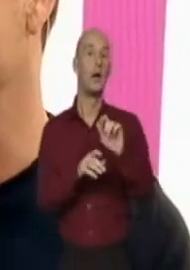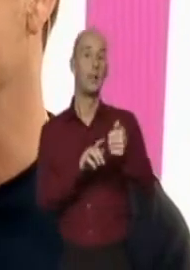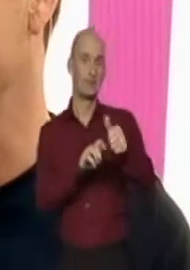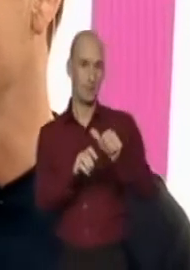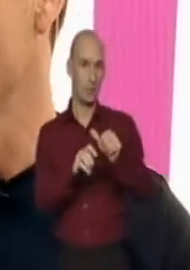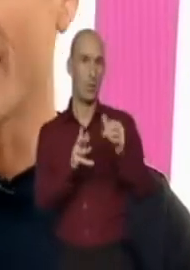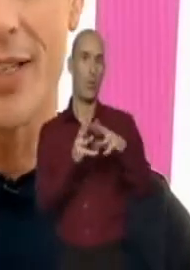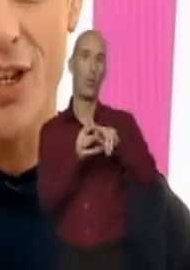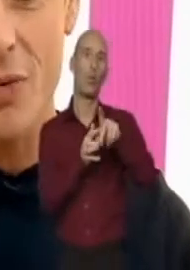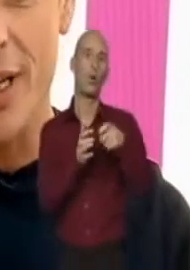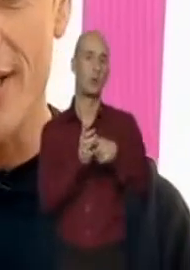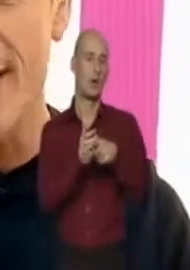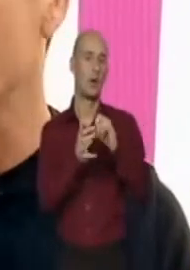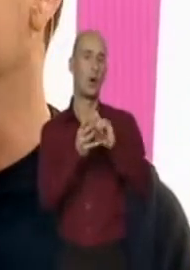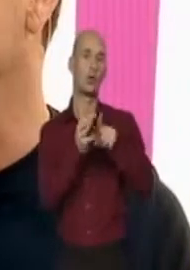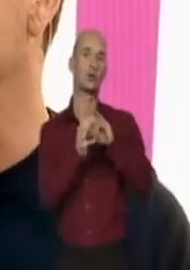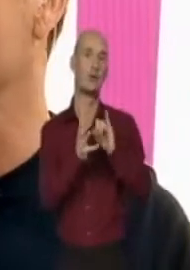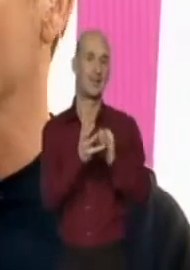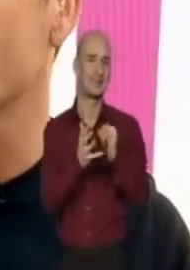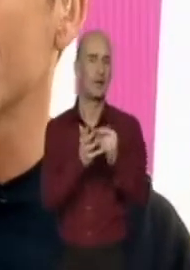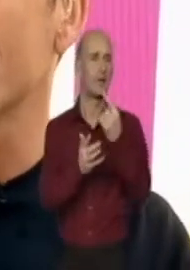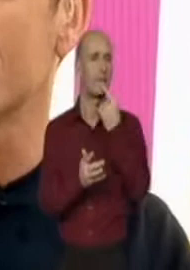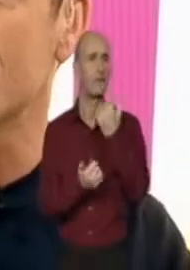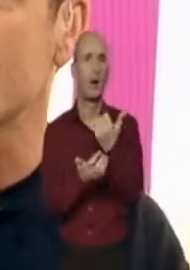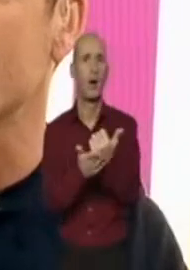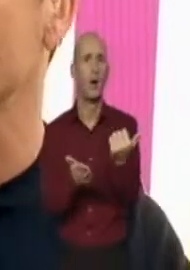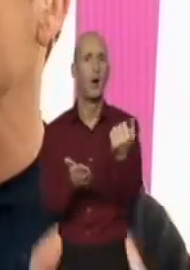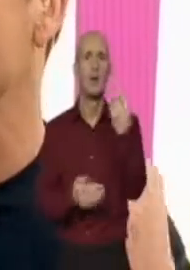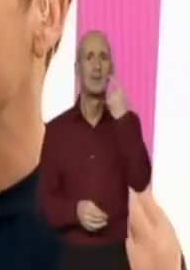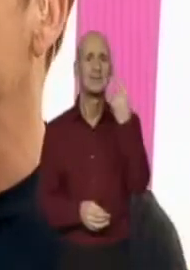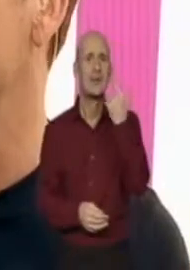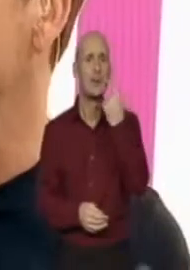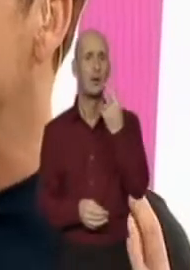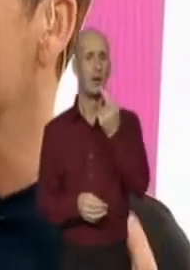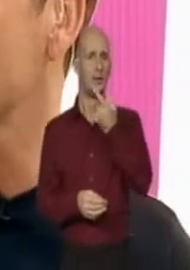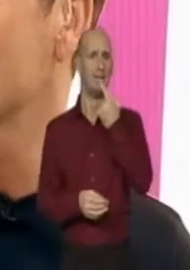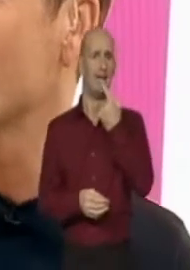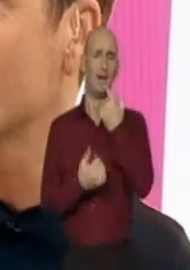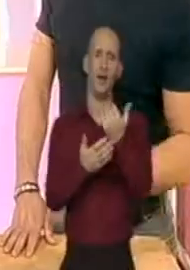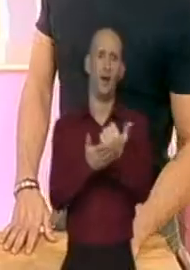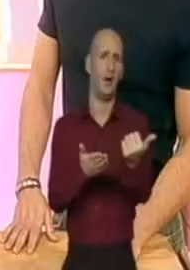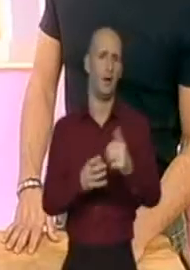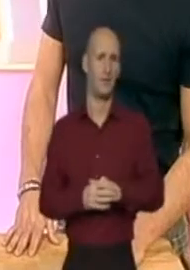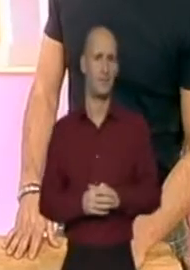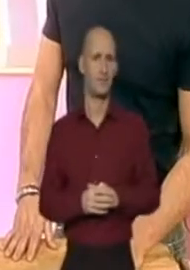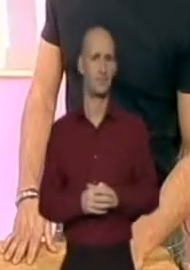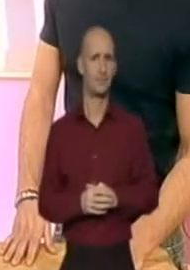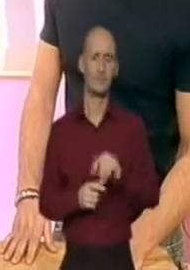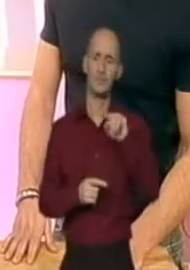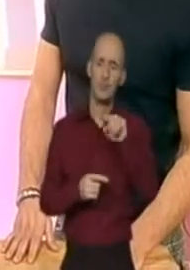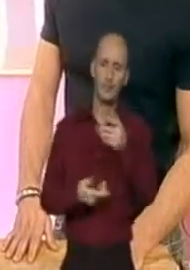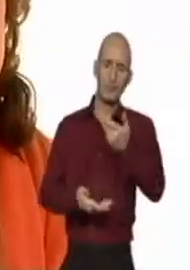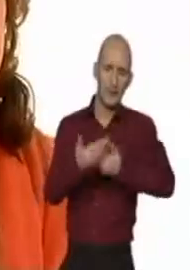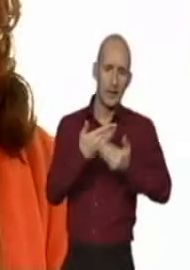great flavour. And it's simple, but one of those things, you know, that's so simple, but the taste is so good. And you were telling me that